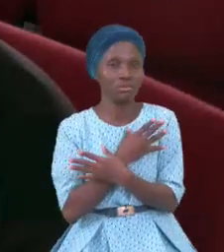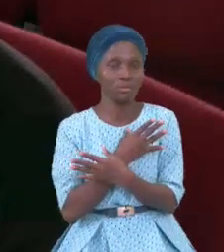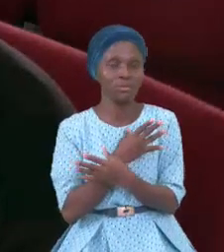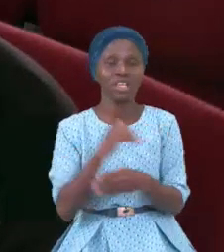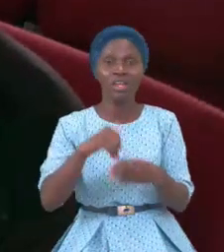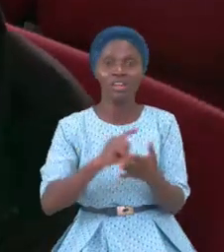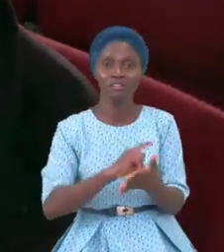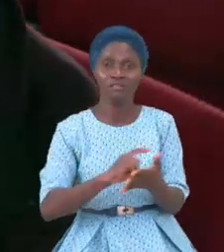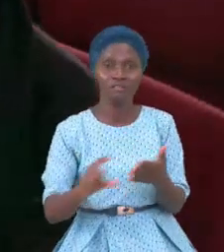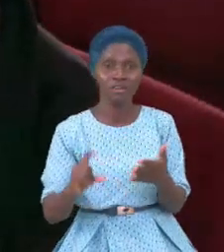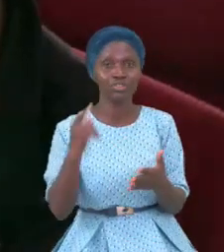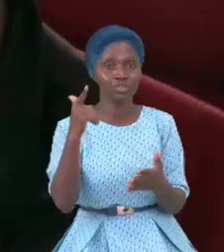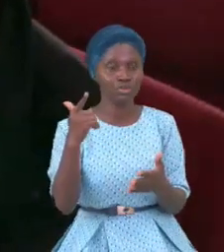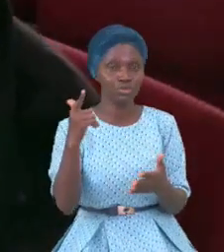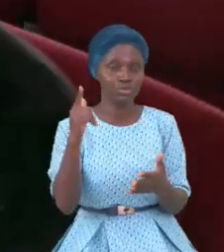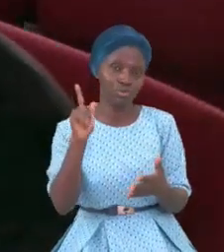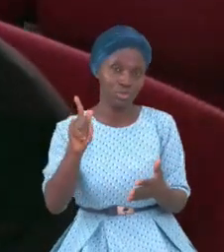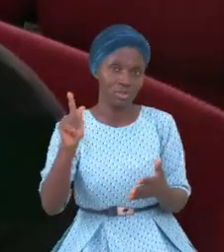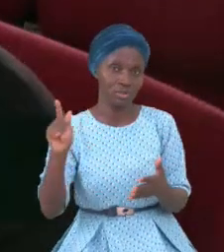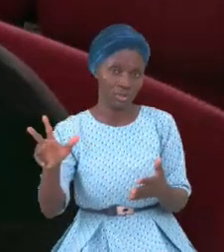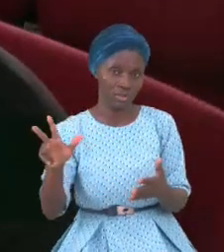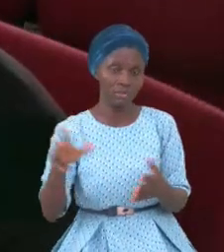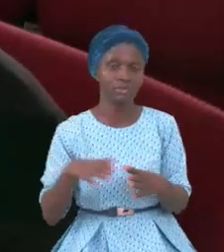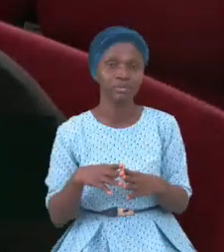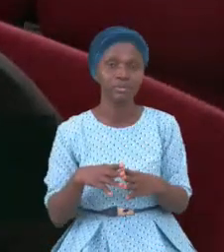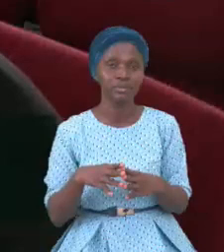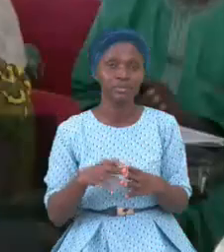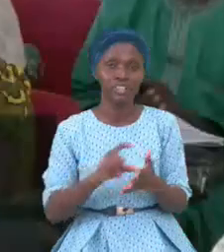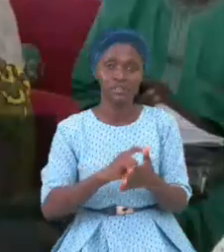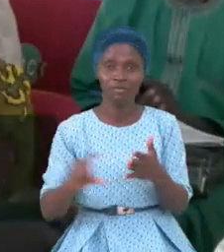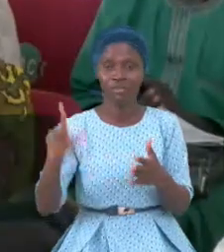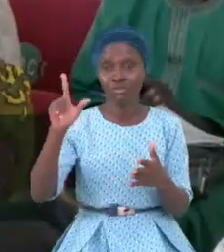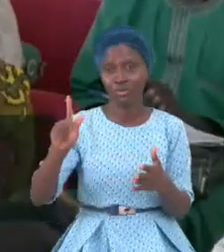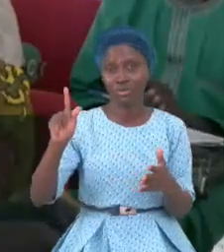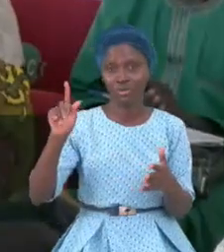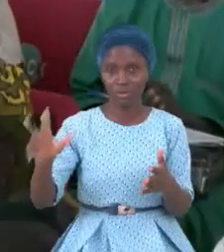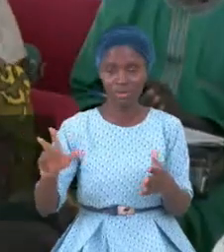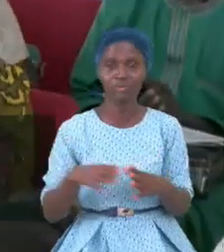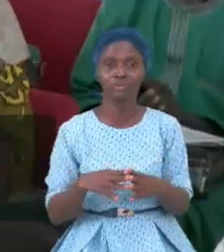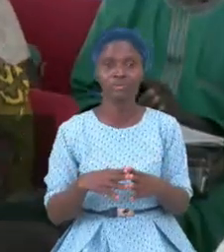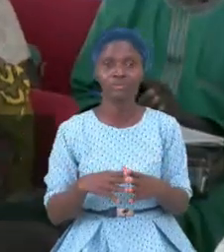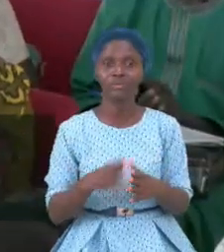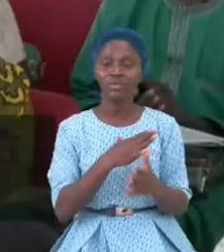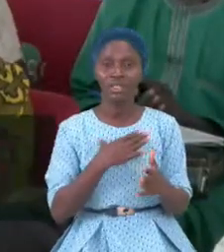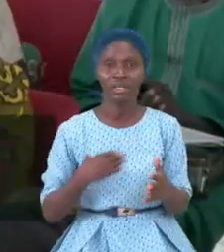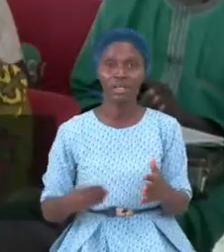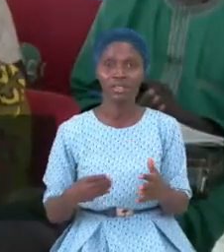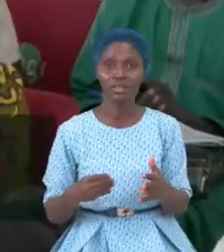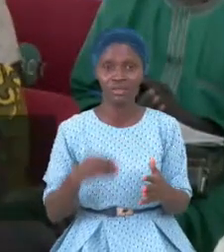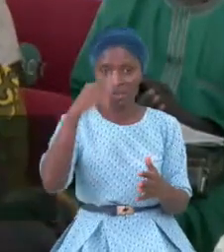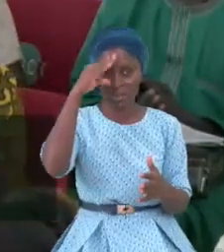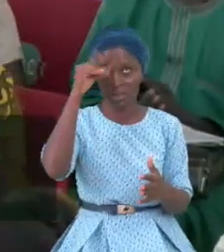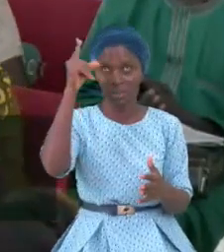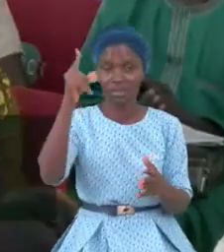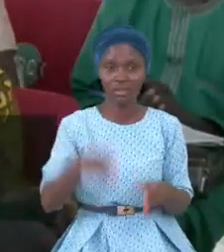In verse 23, it tells us, and he gave Joshua, the son